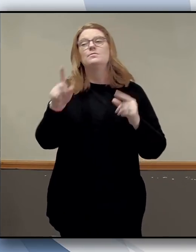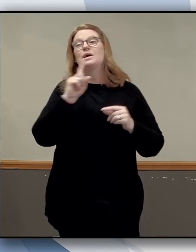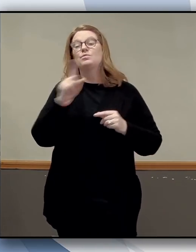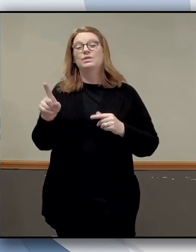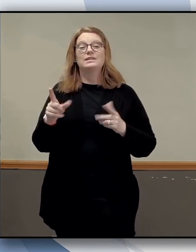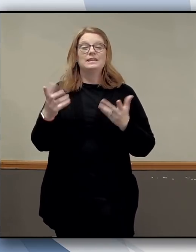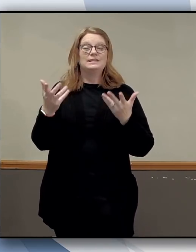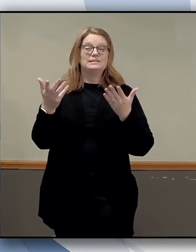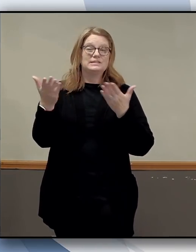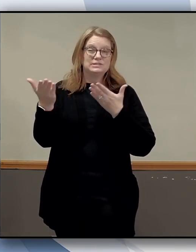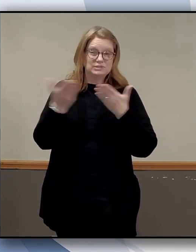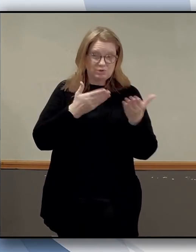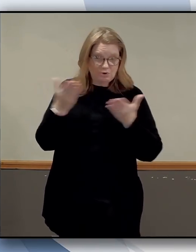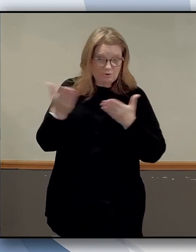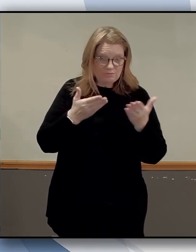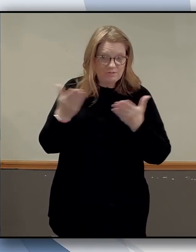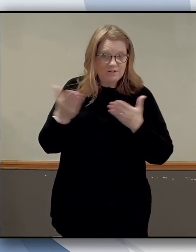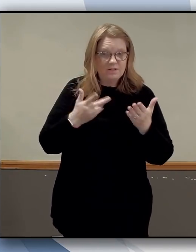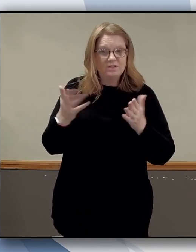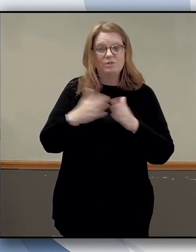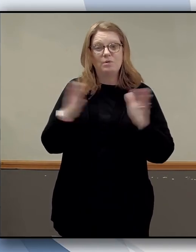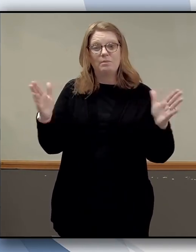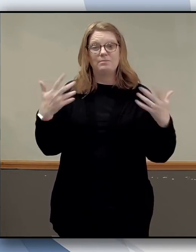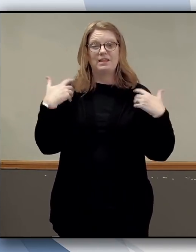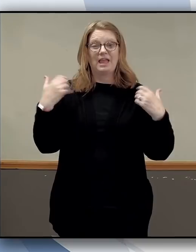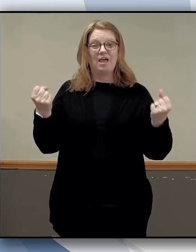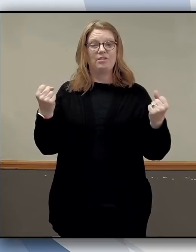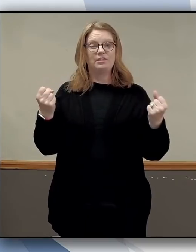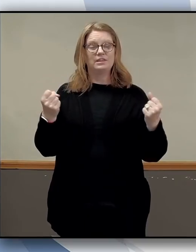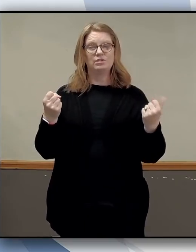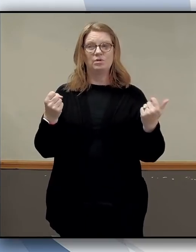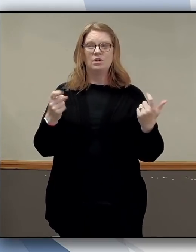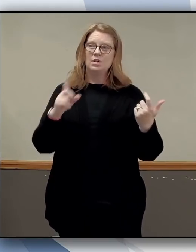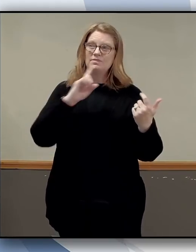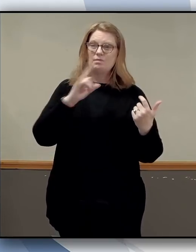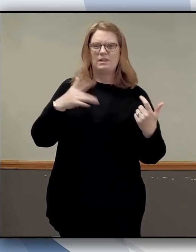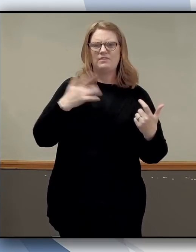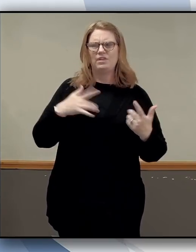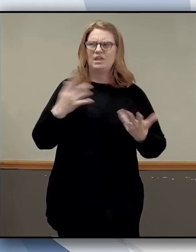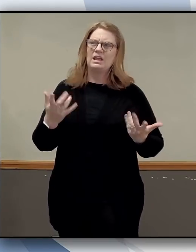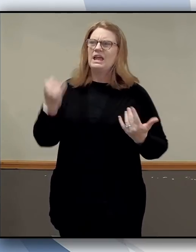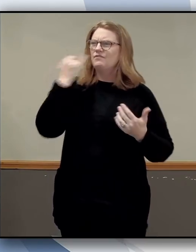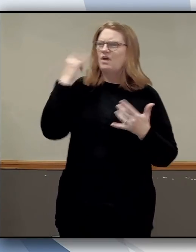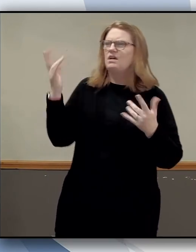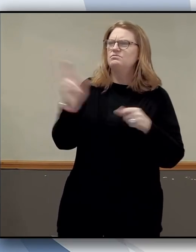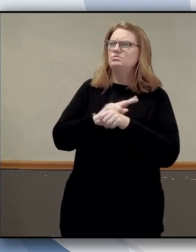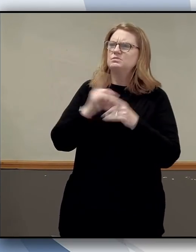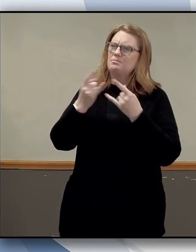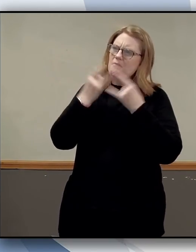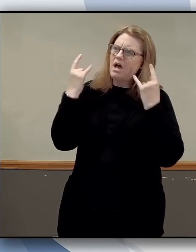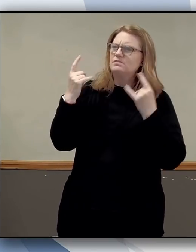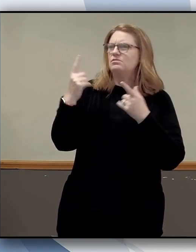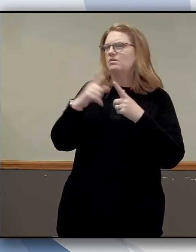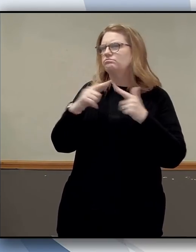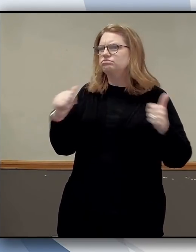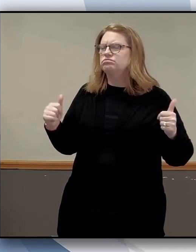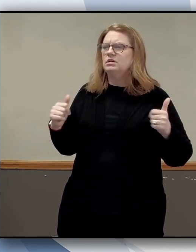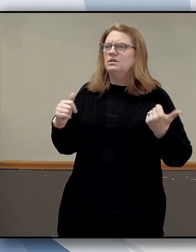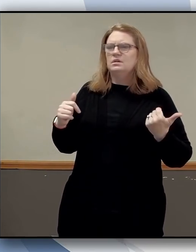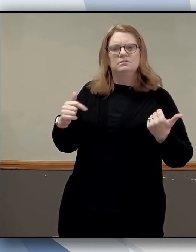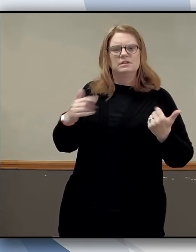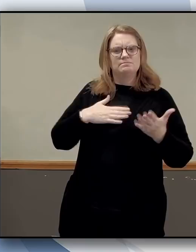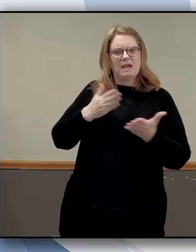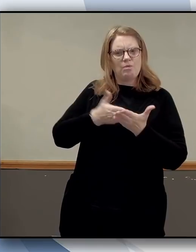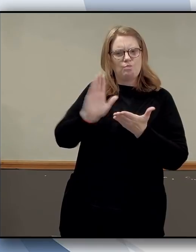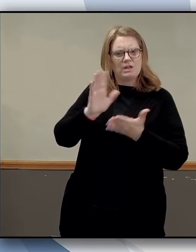public health are in fact infringements on their personal rights. And so it's more